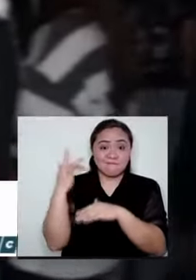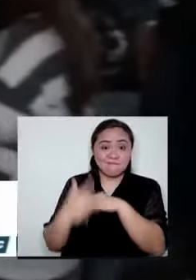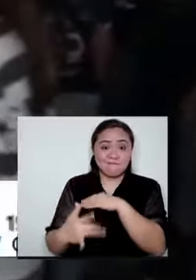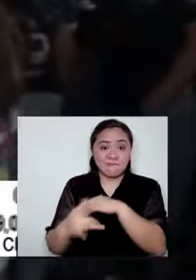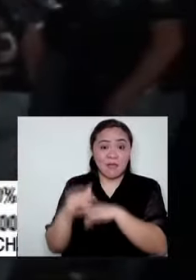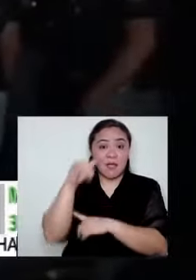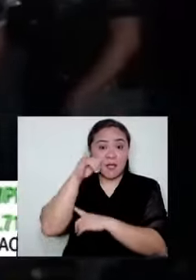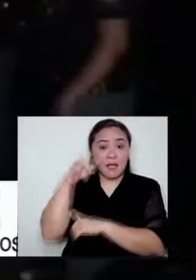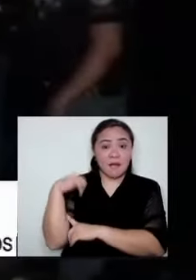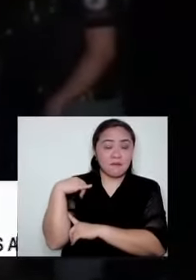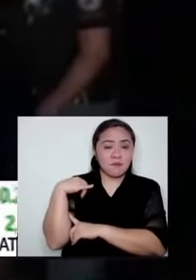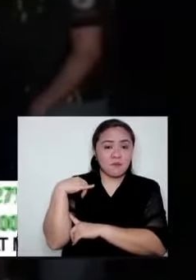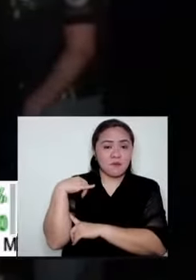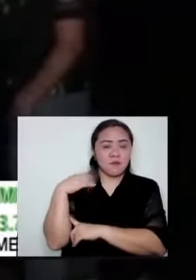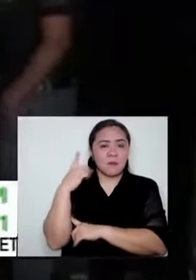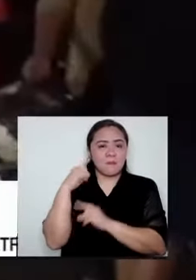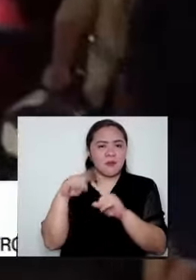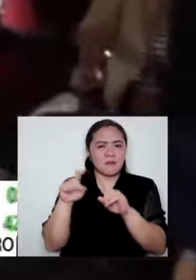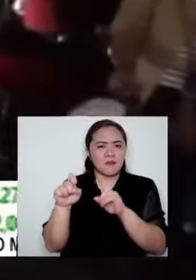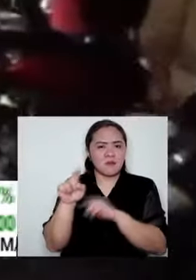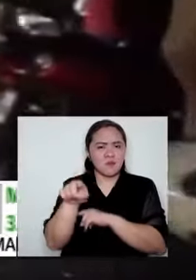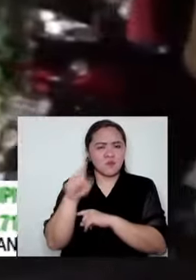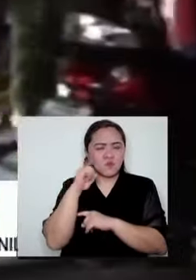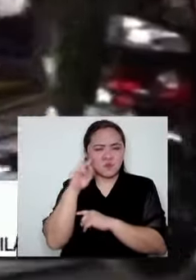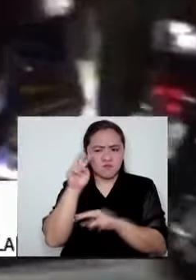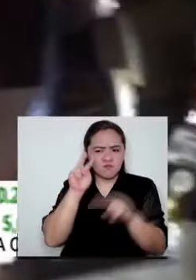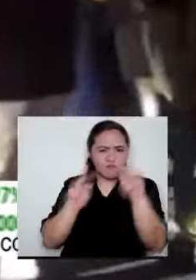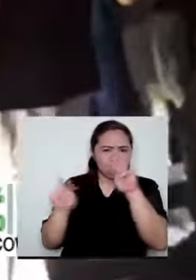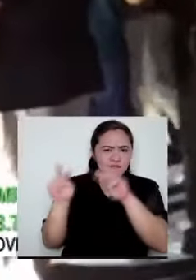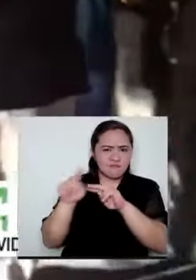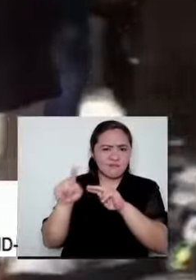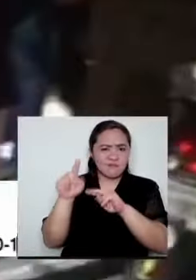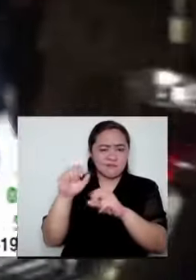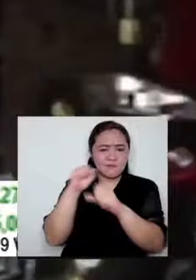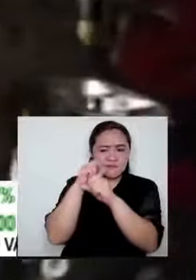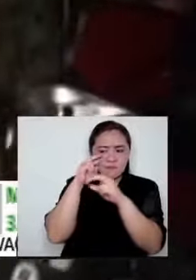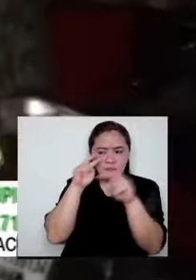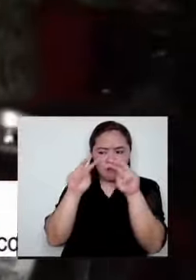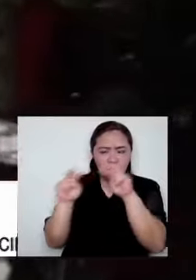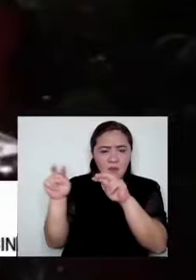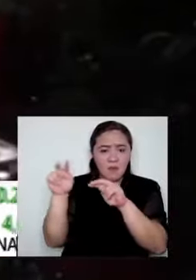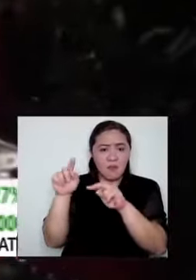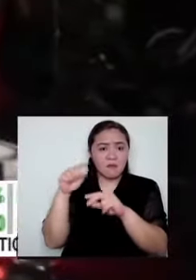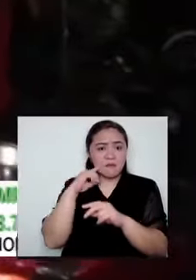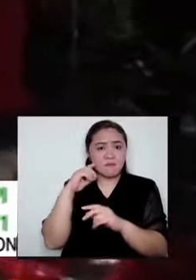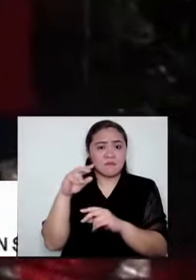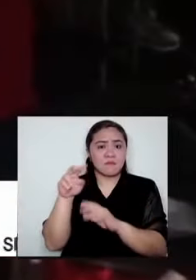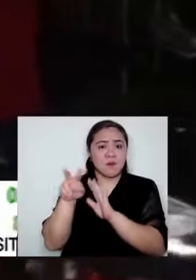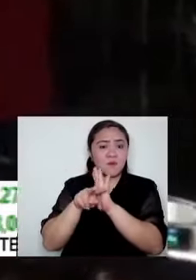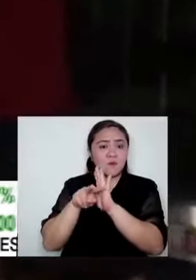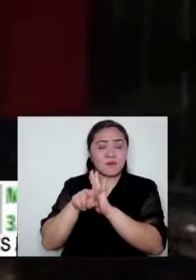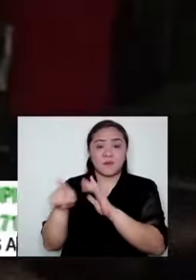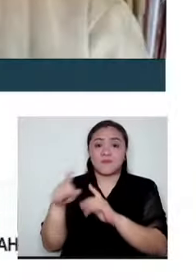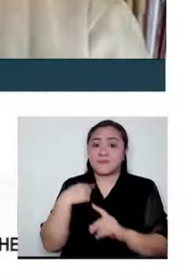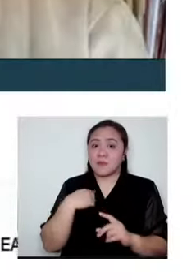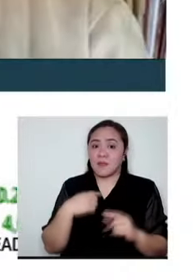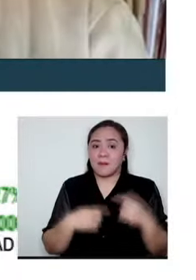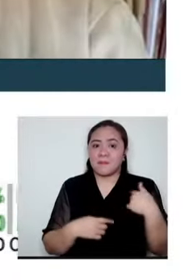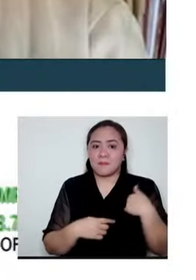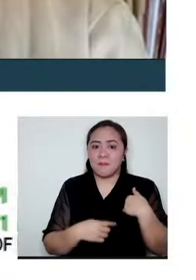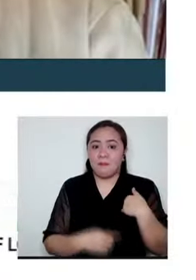yesterday. So, Senator, how would you describe the images that you just saw right now? Positively, I